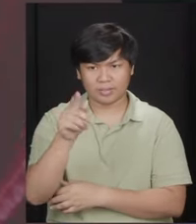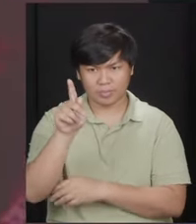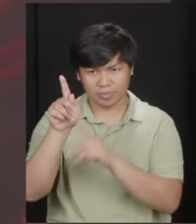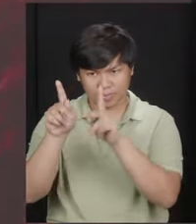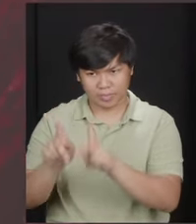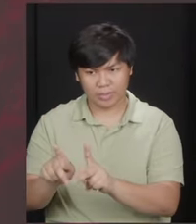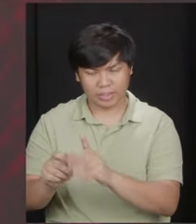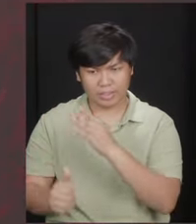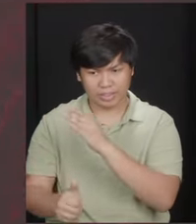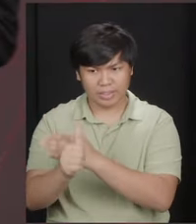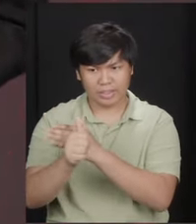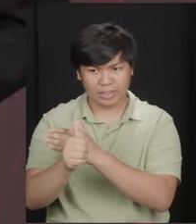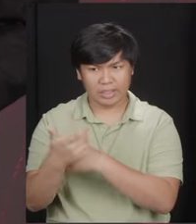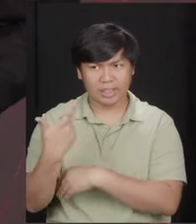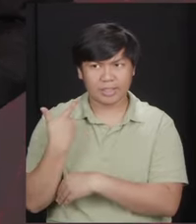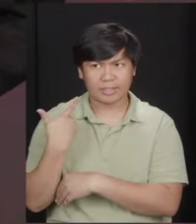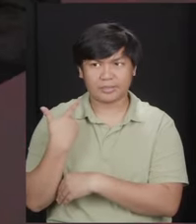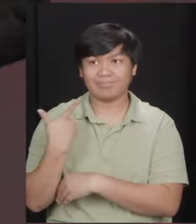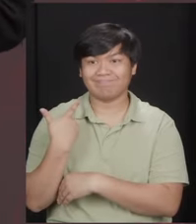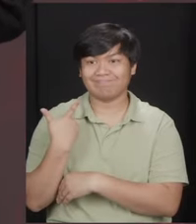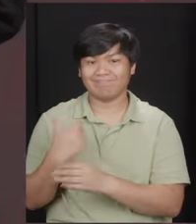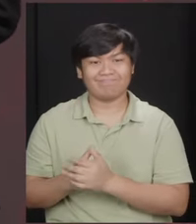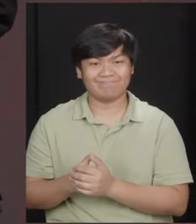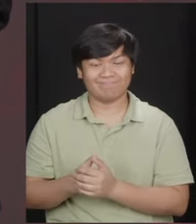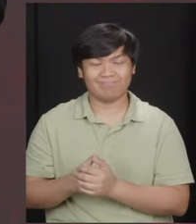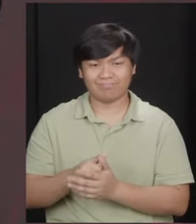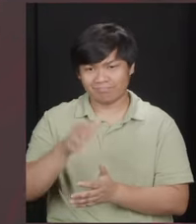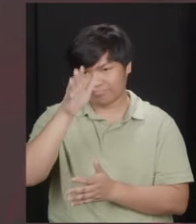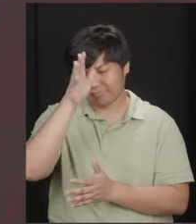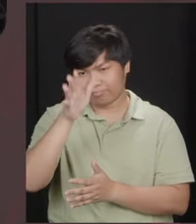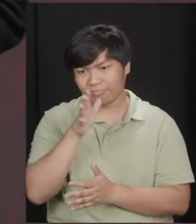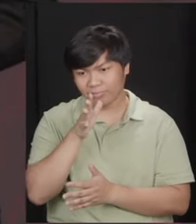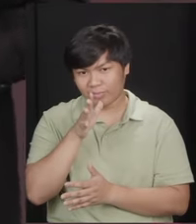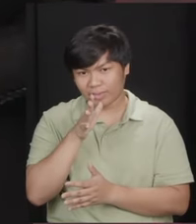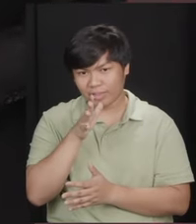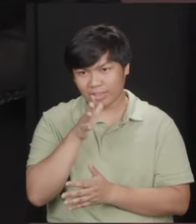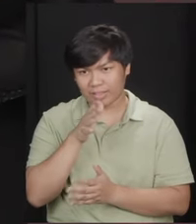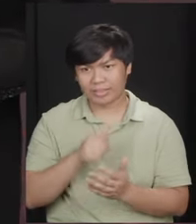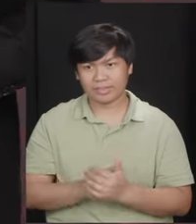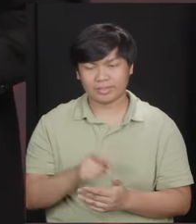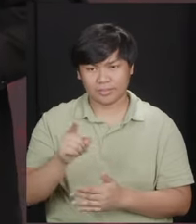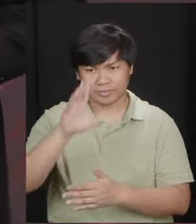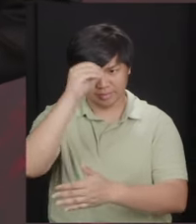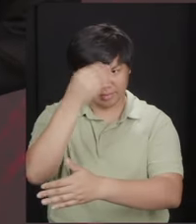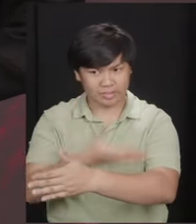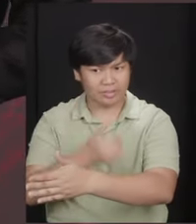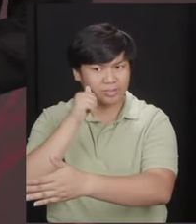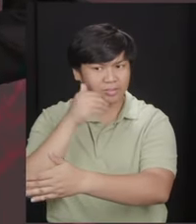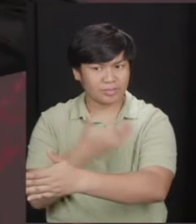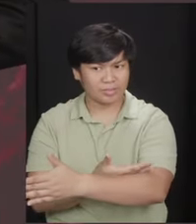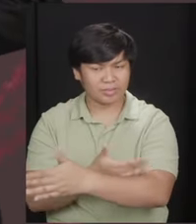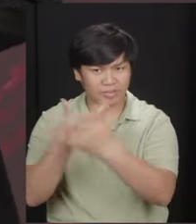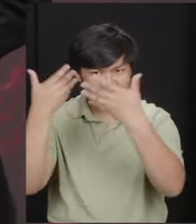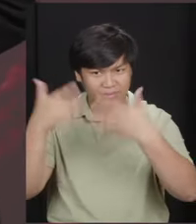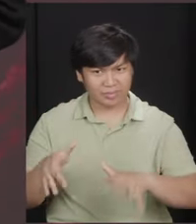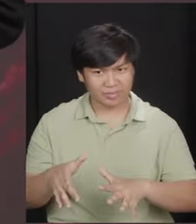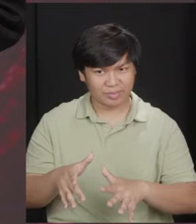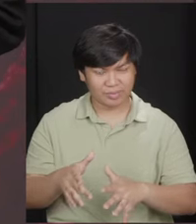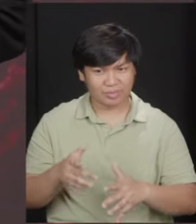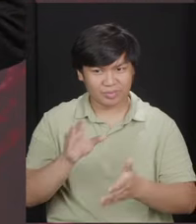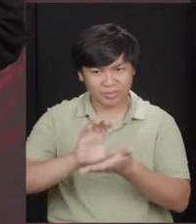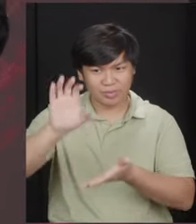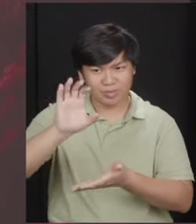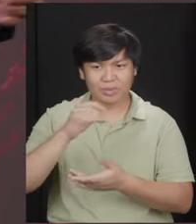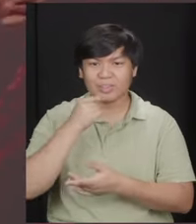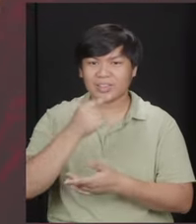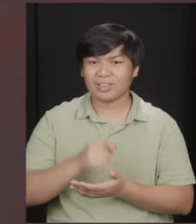that's harmful, for example, a parent, your son or daughter might come to you after this who's in college and